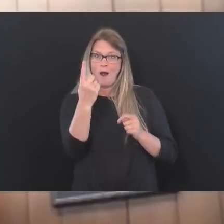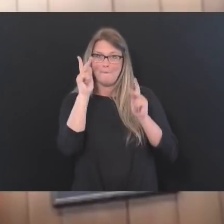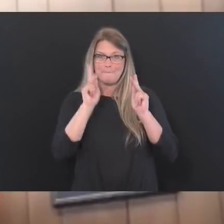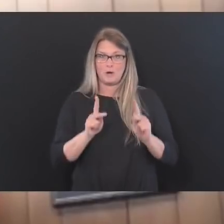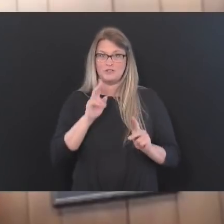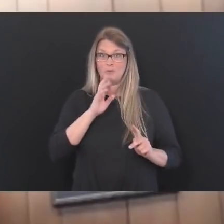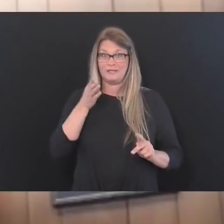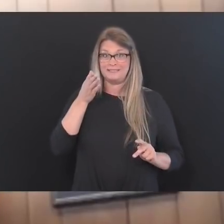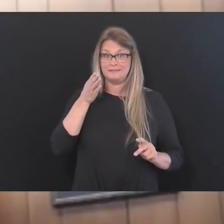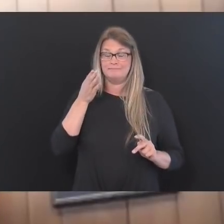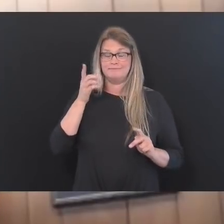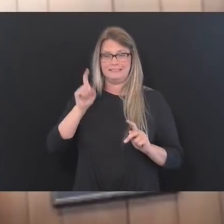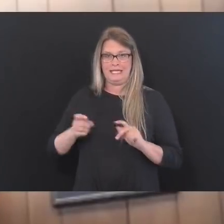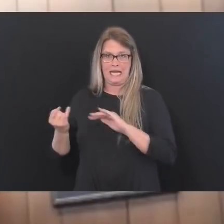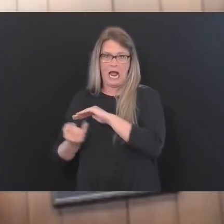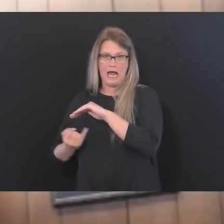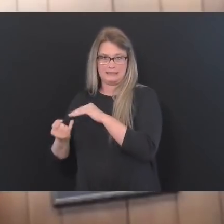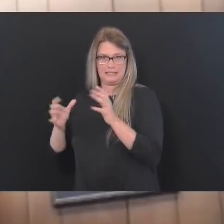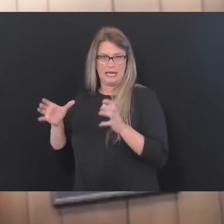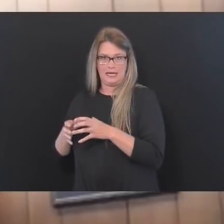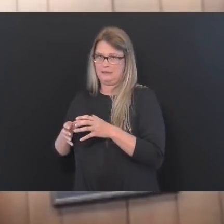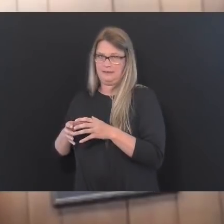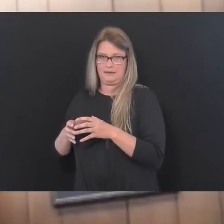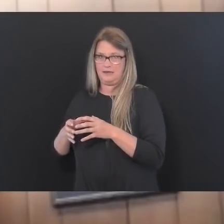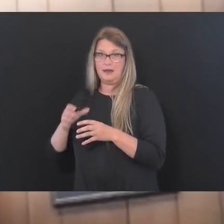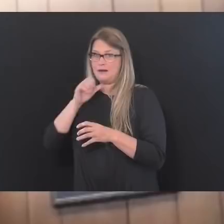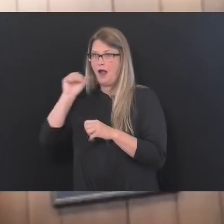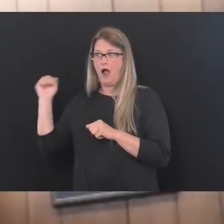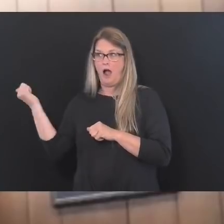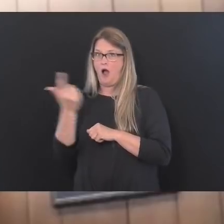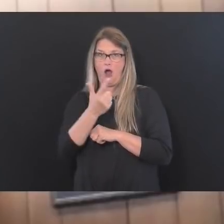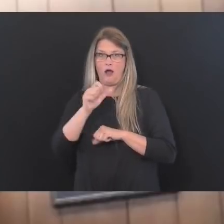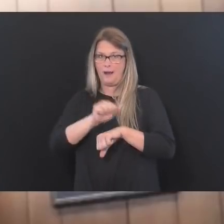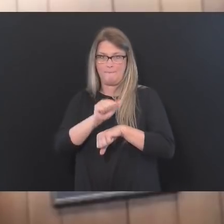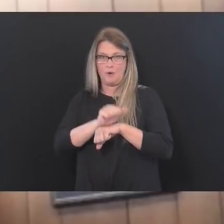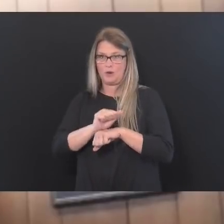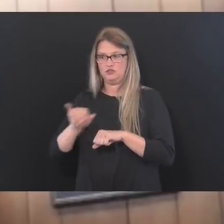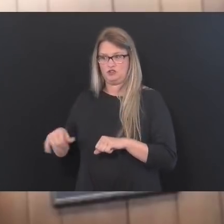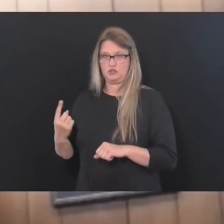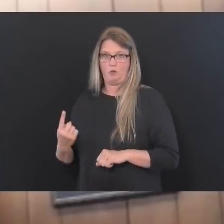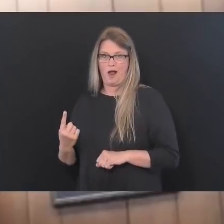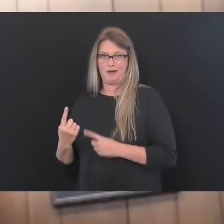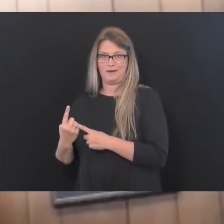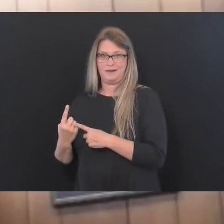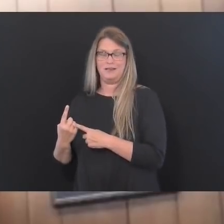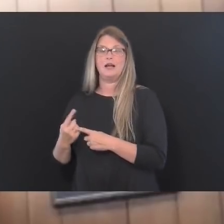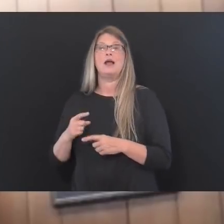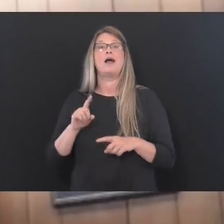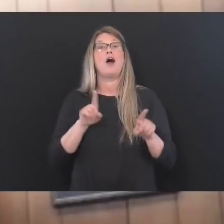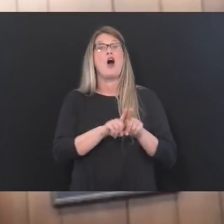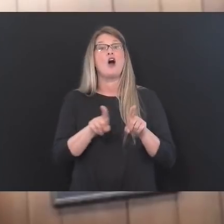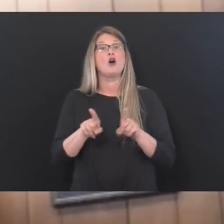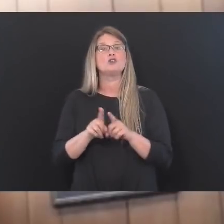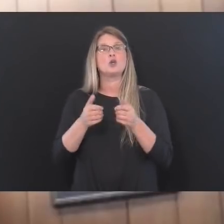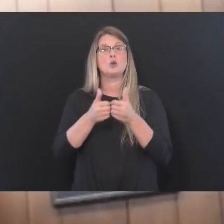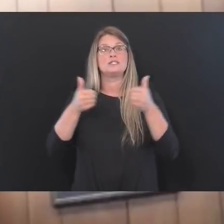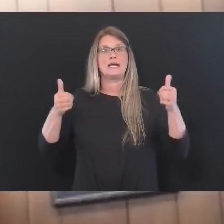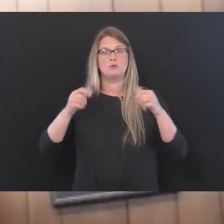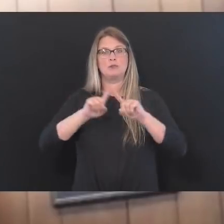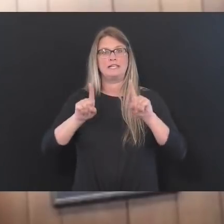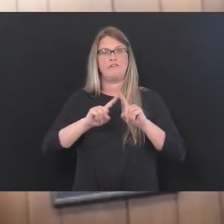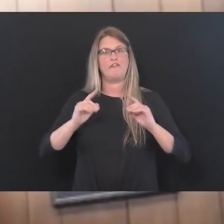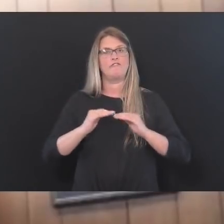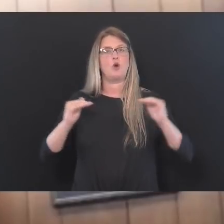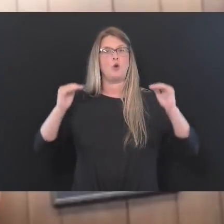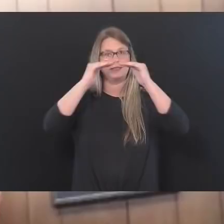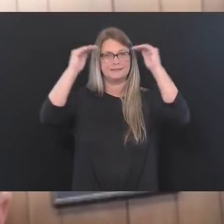needed to be isolated in the event that you just described. There is also separation by floors,